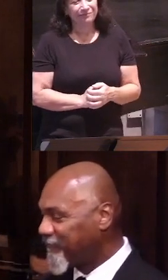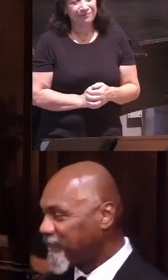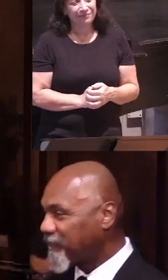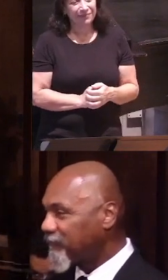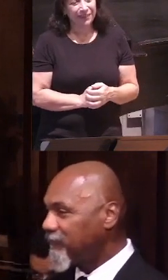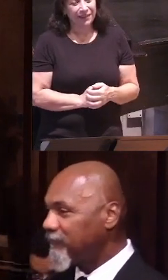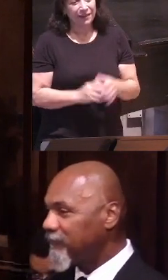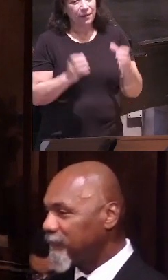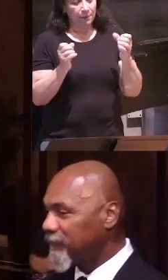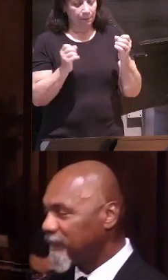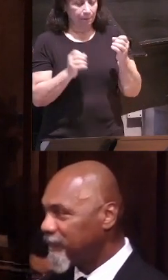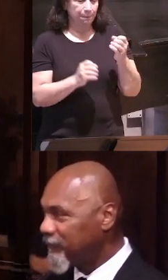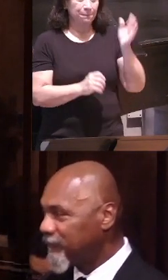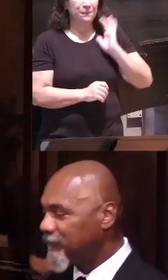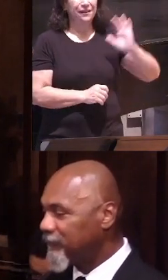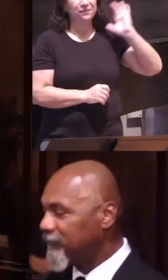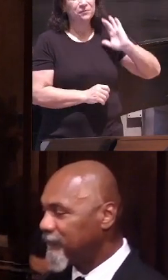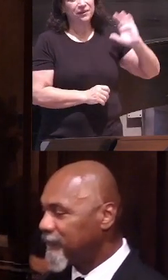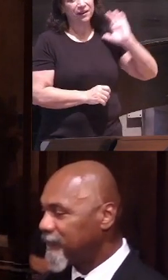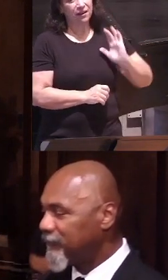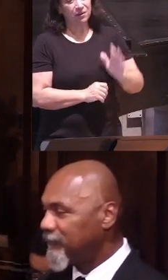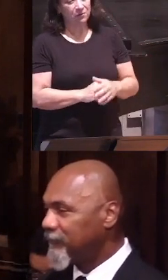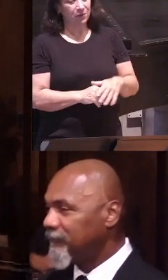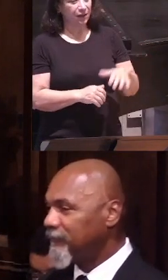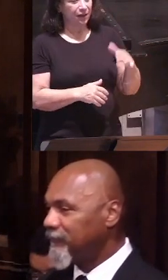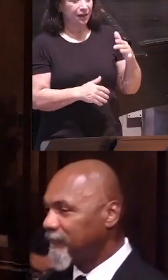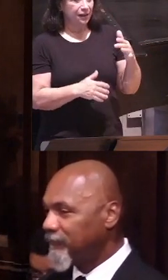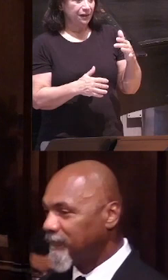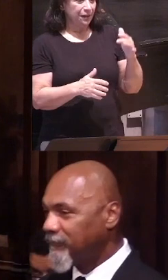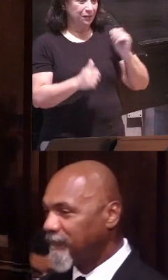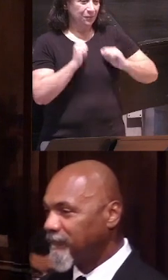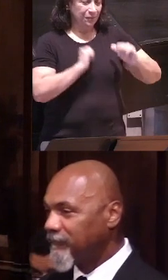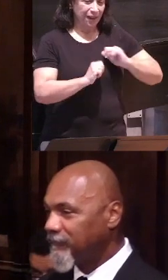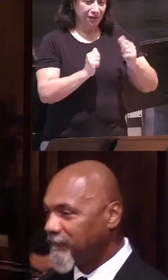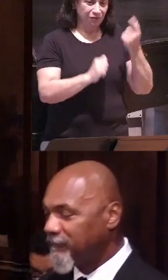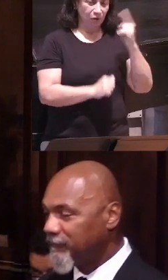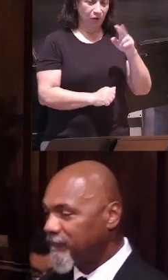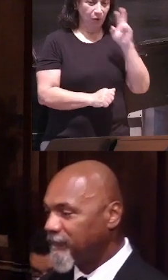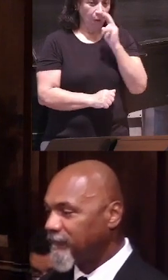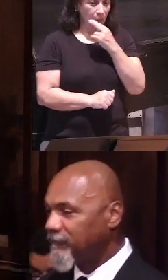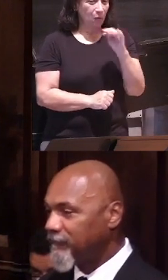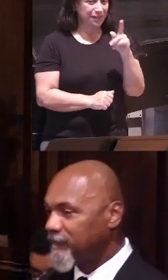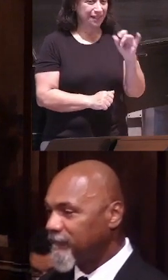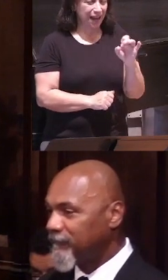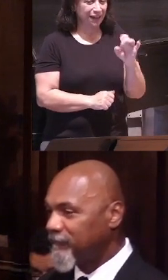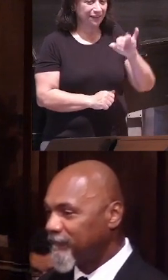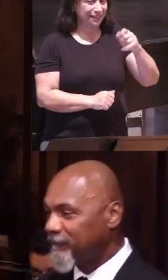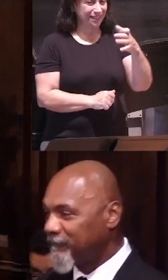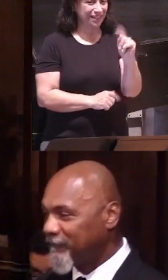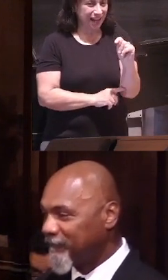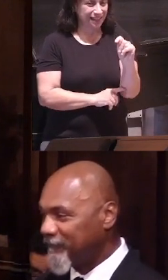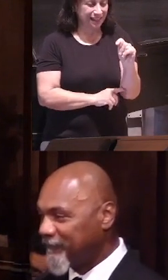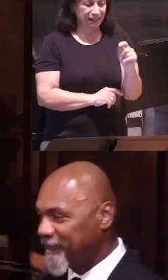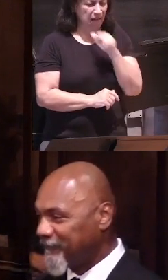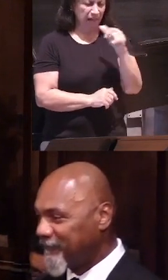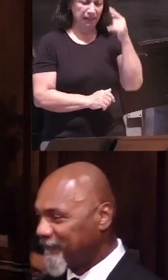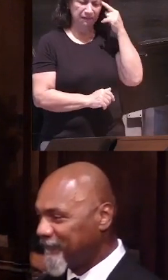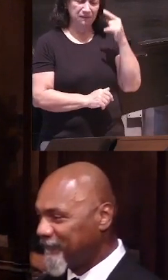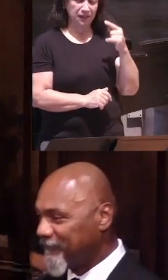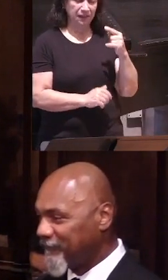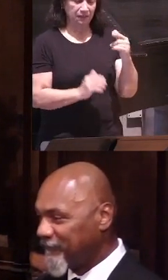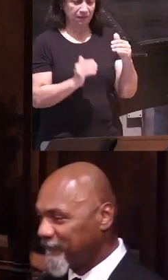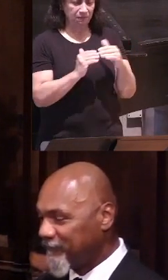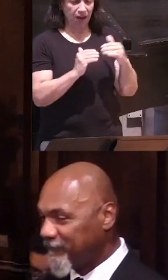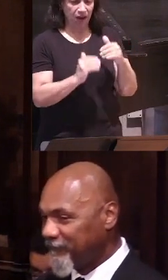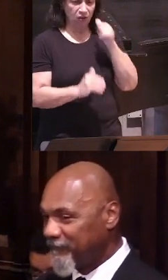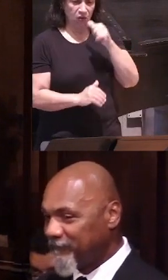Many, many moons ago, when he played for the Rosedale Jets, I didn't think it was fair that